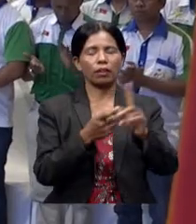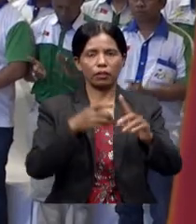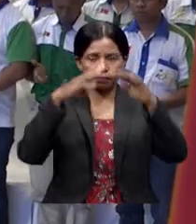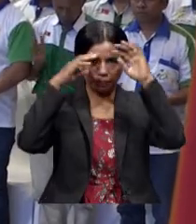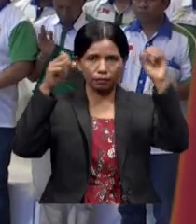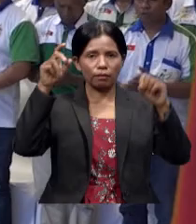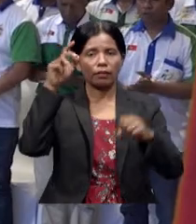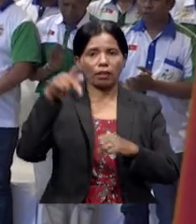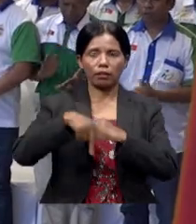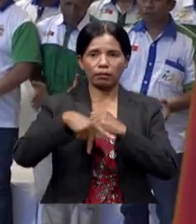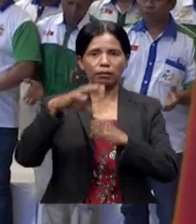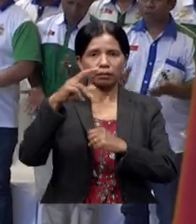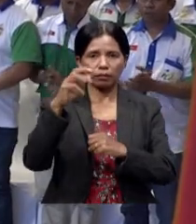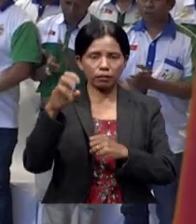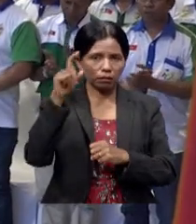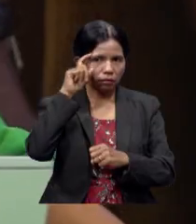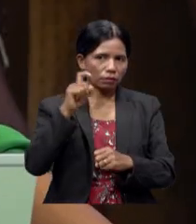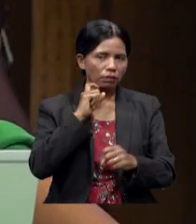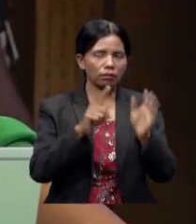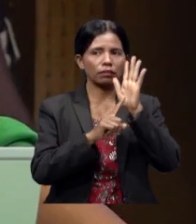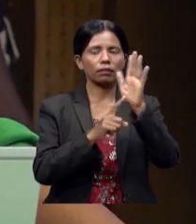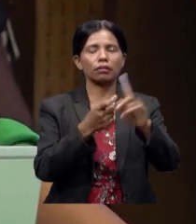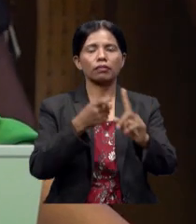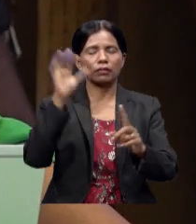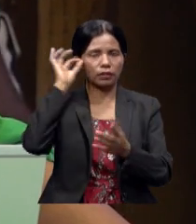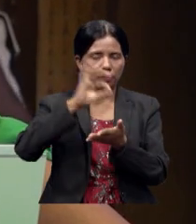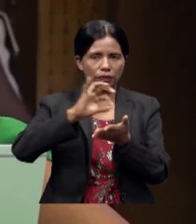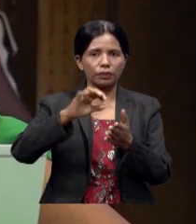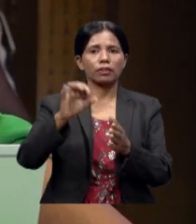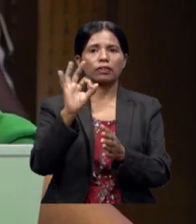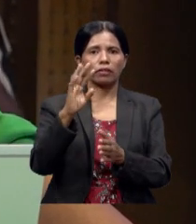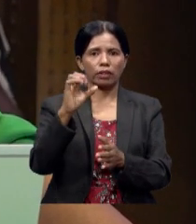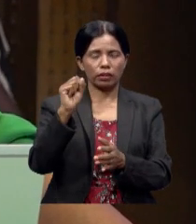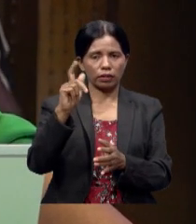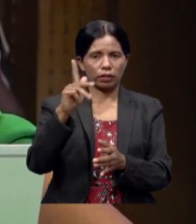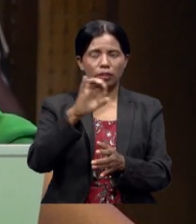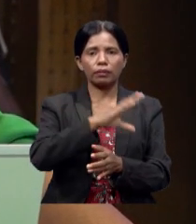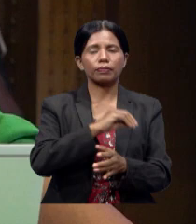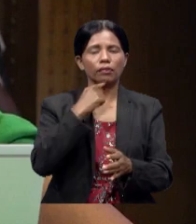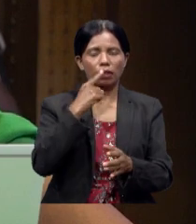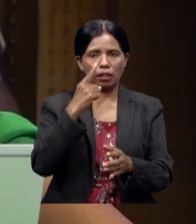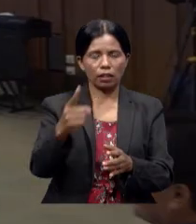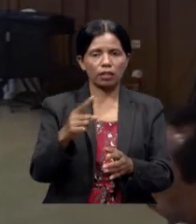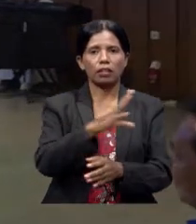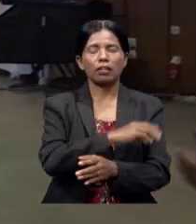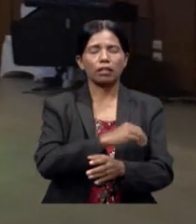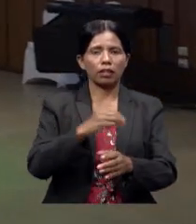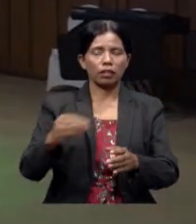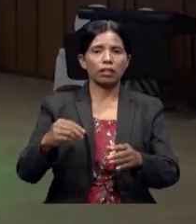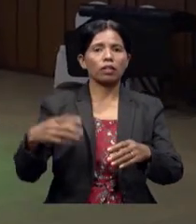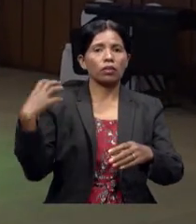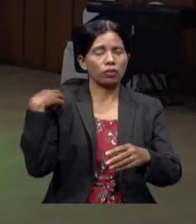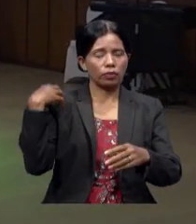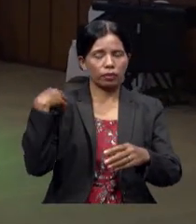senarte, Rala Xanana Gusmão, hato, acompanha o secretário geral Francisco Calborelai, e a salão multiusos bebora, e